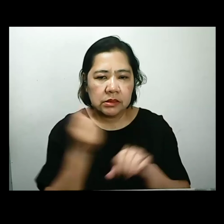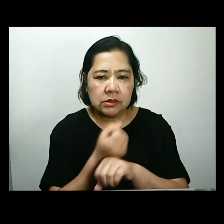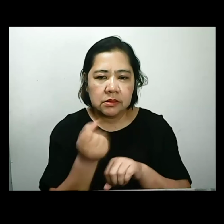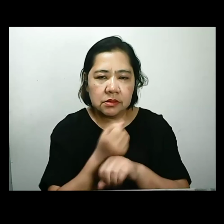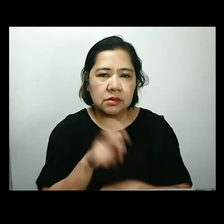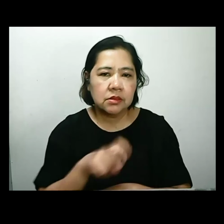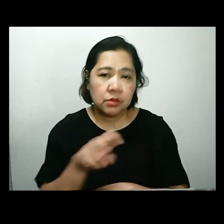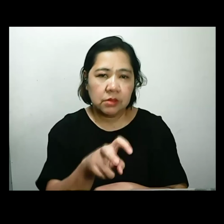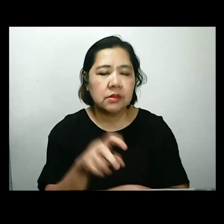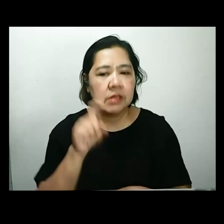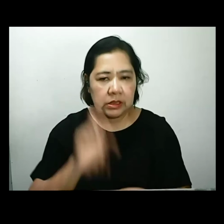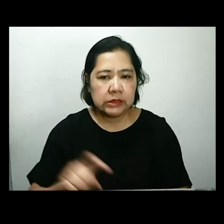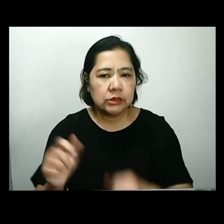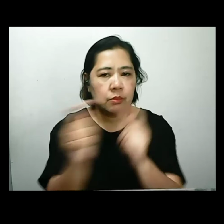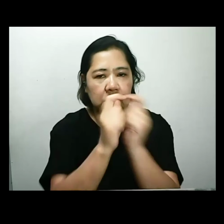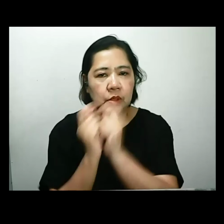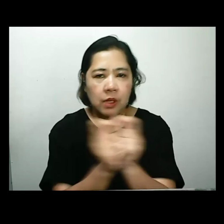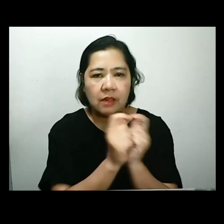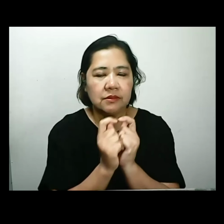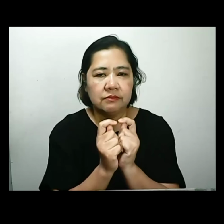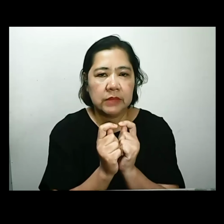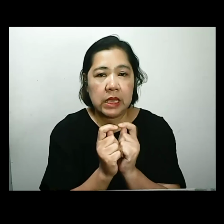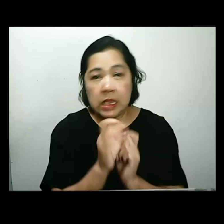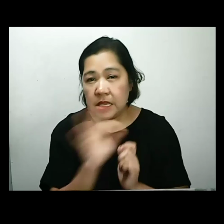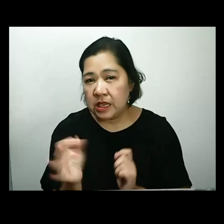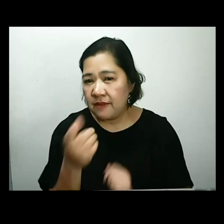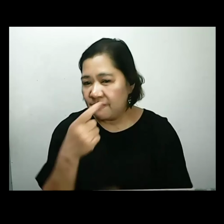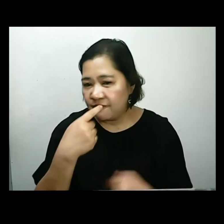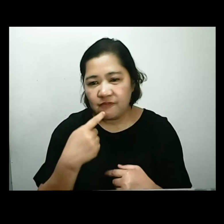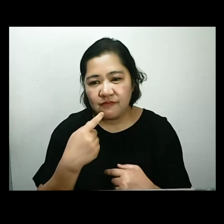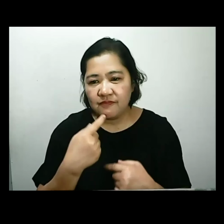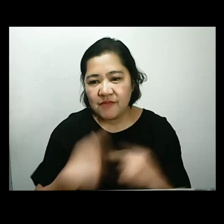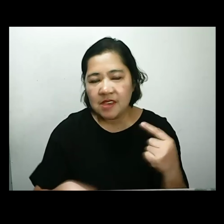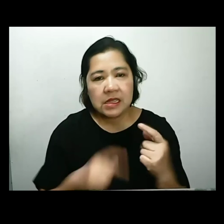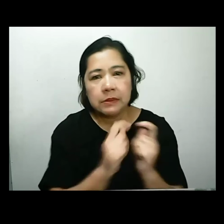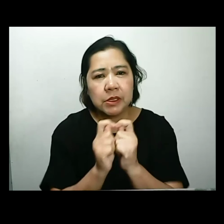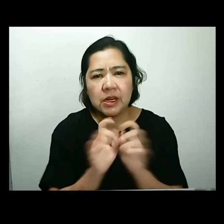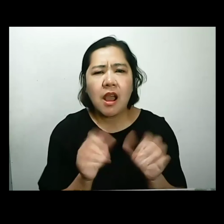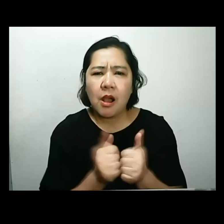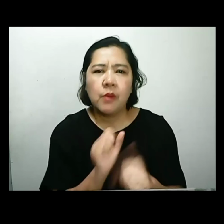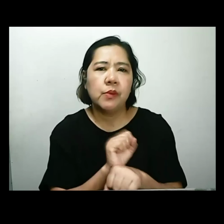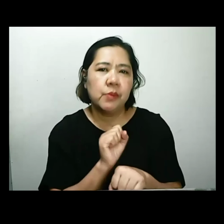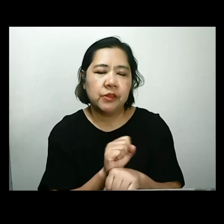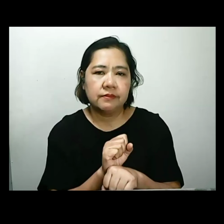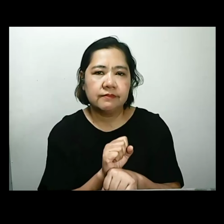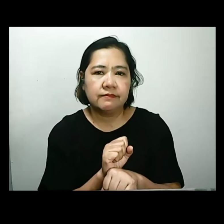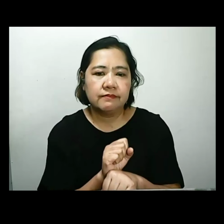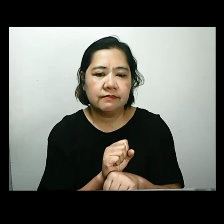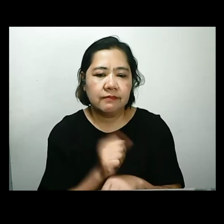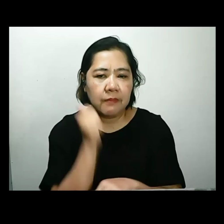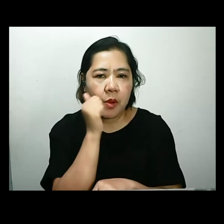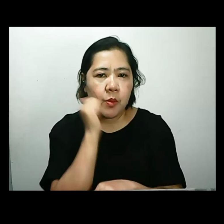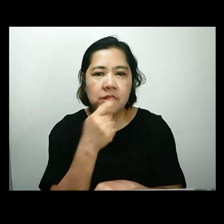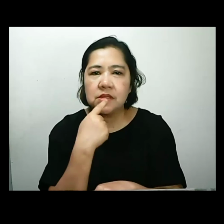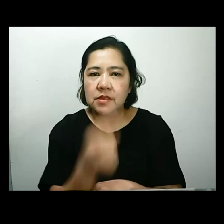have to be together, because if we cannot be together, then how can we work? As I always tell the scientists,